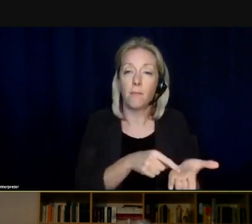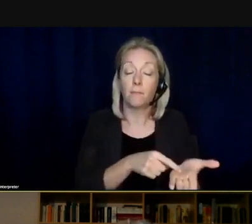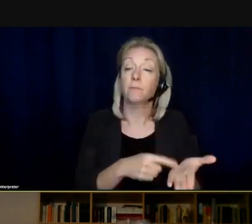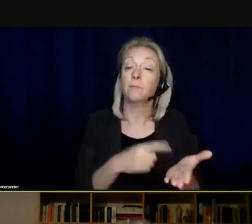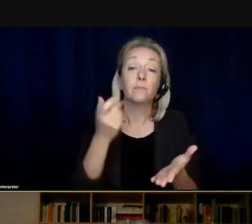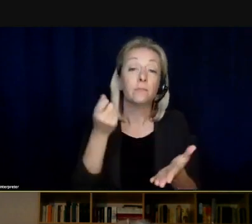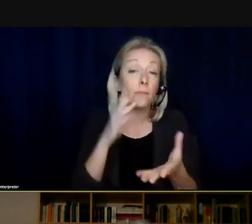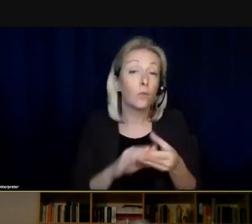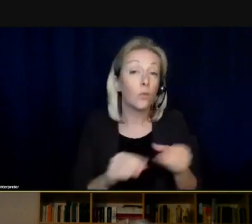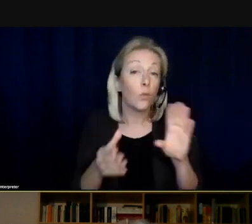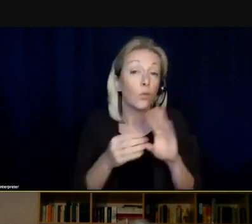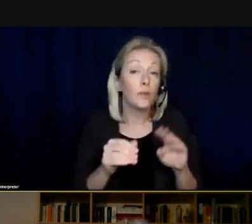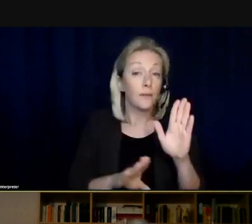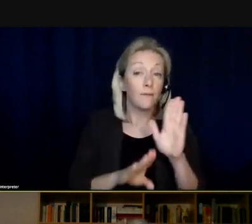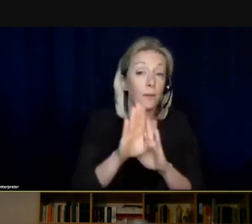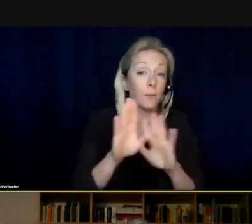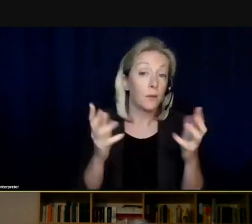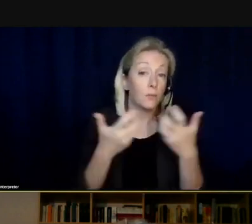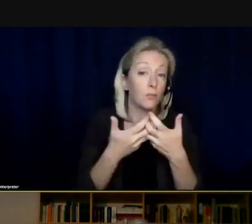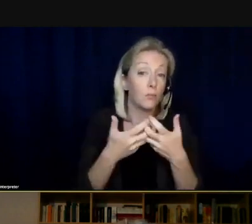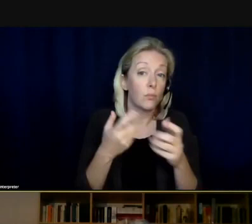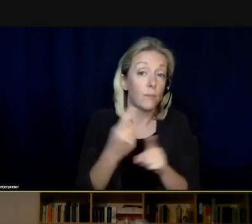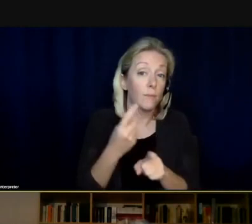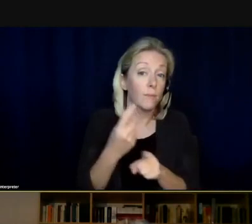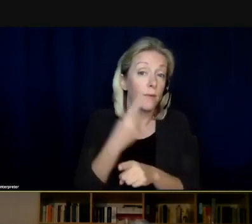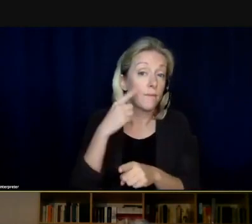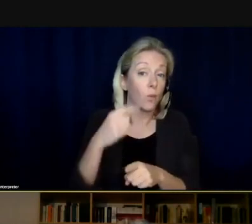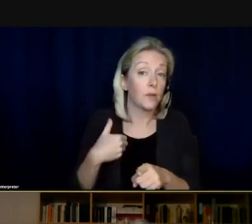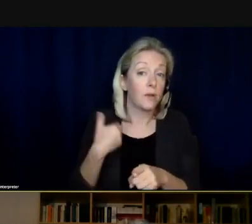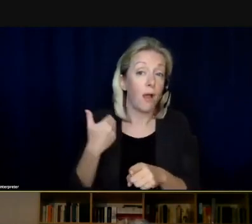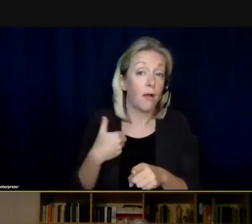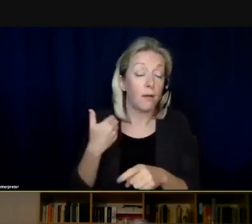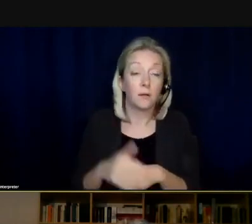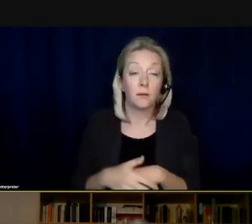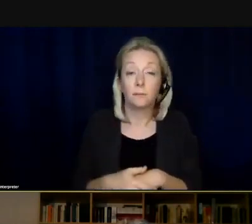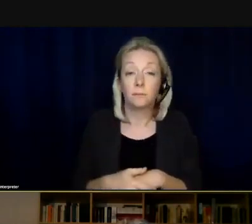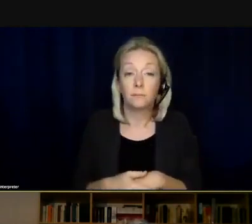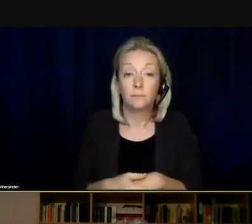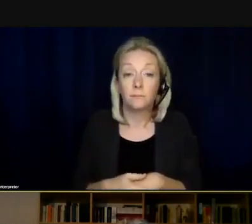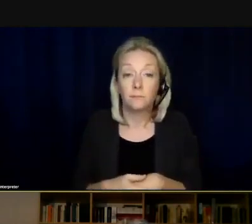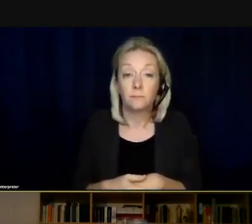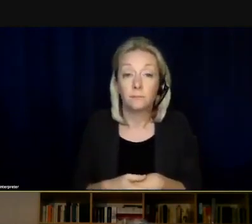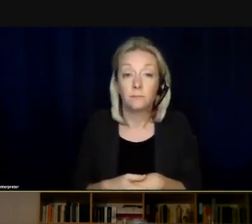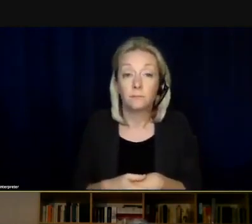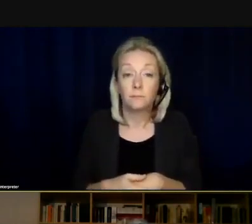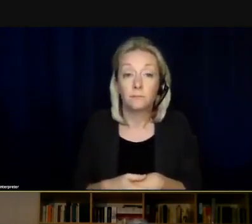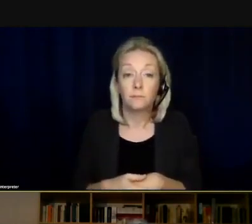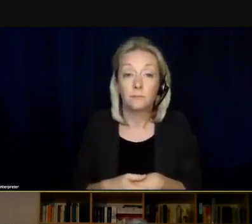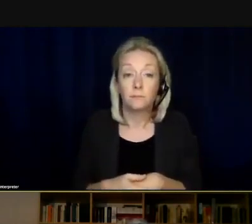developmentally appropriate for young children. We tried especially to